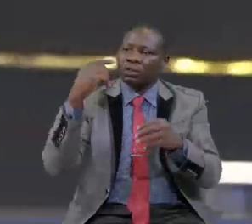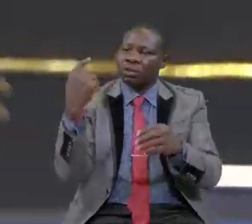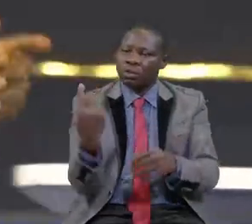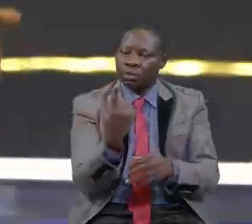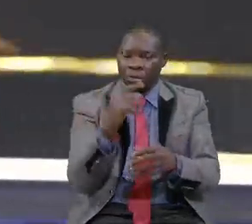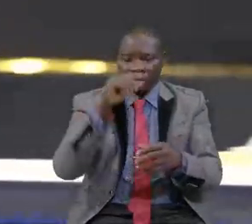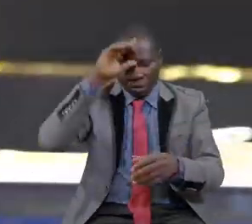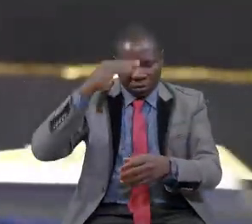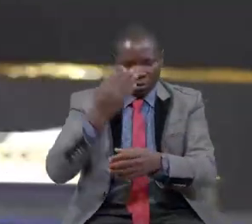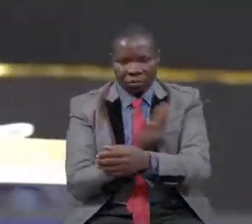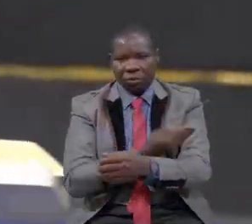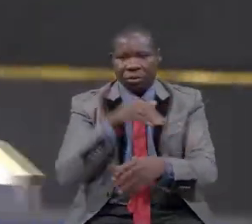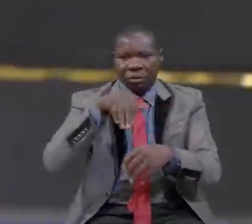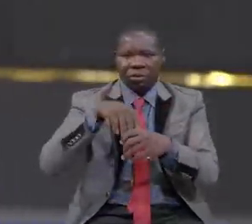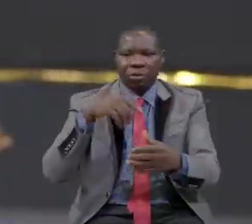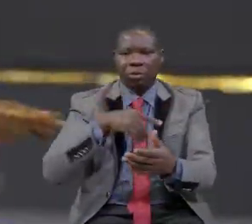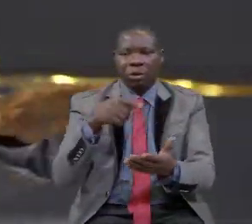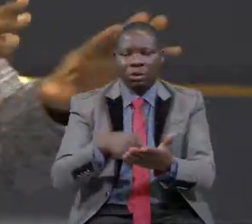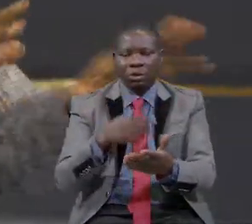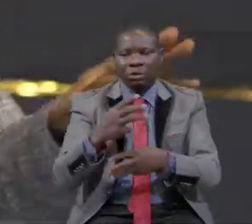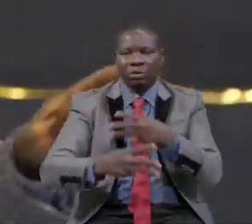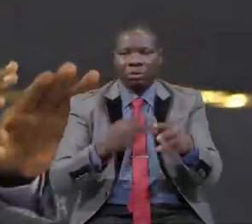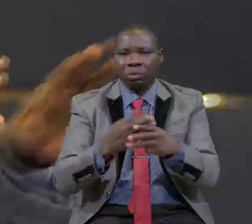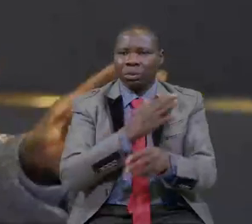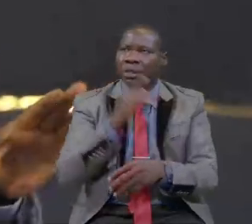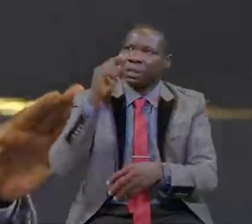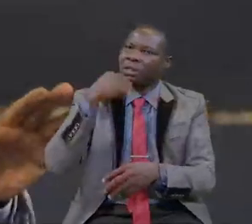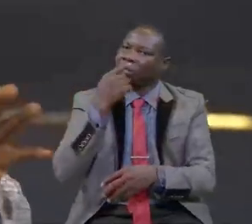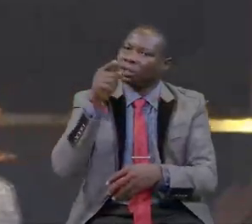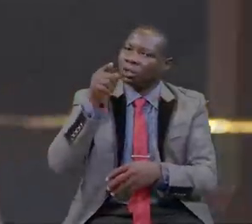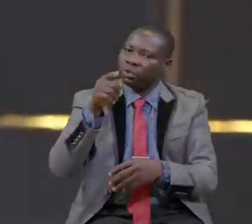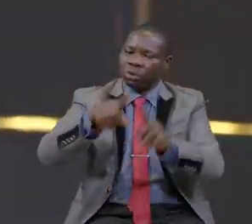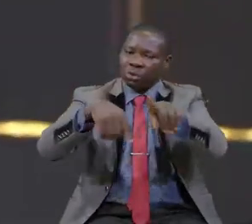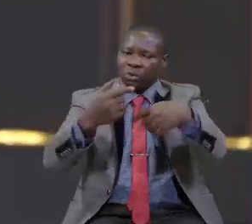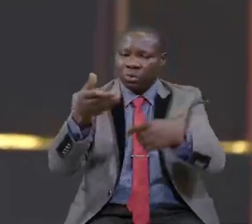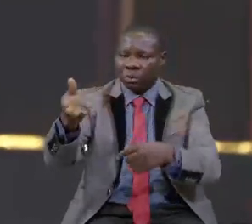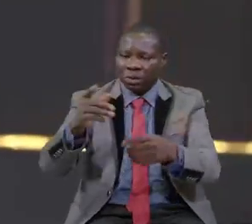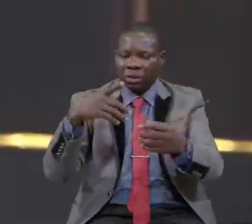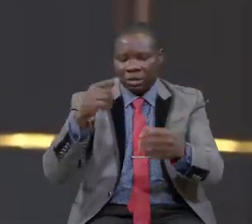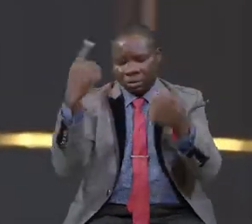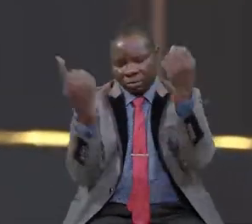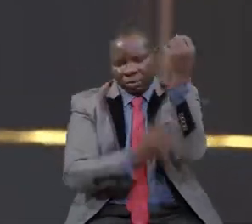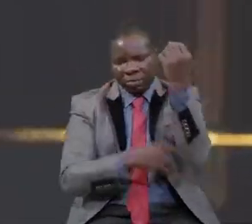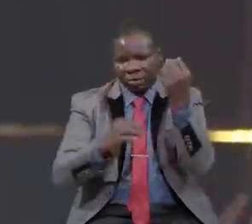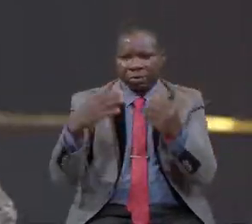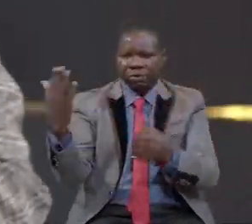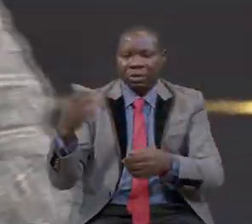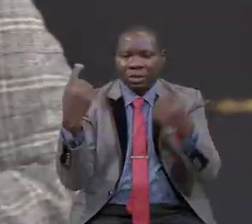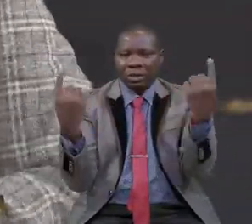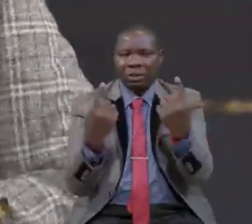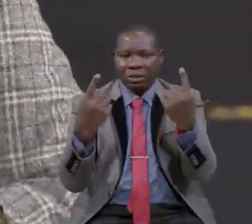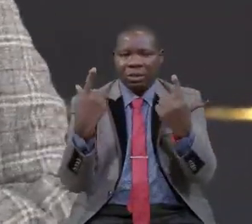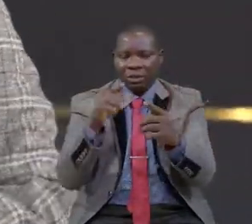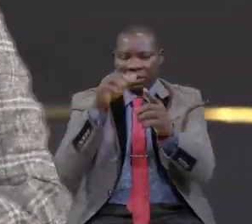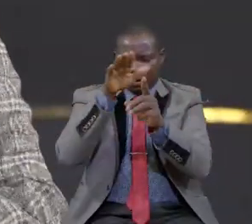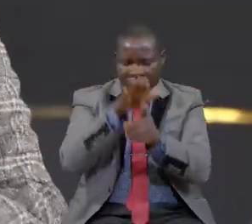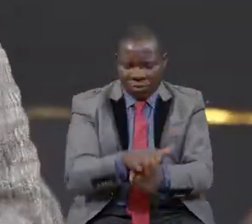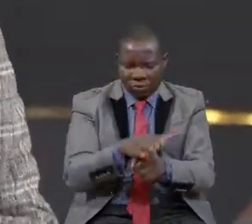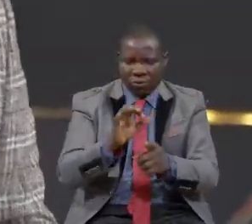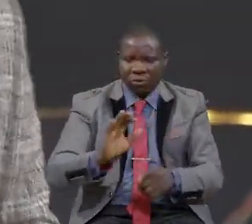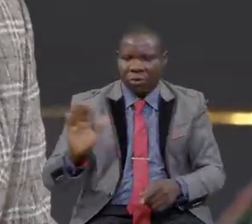said, you go bear the punishment of their sin, the pressure of their sin,